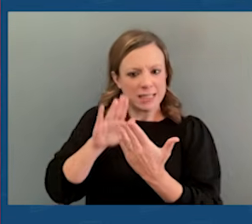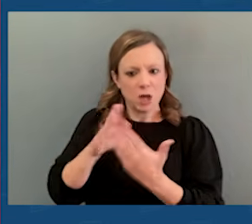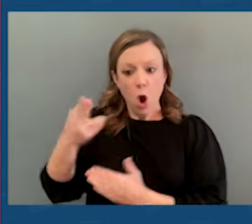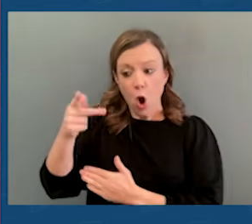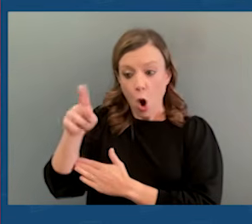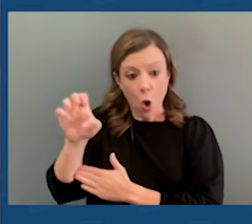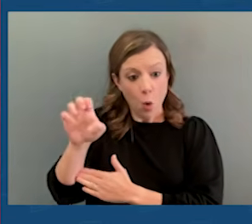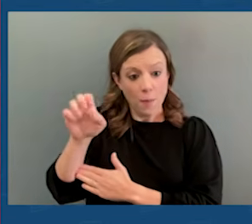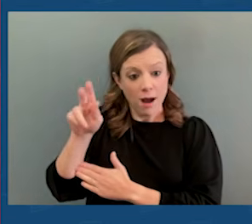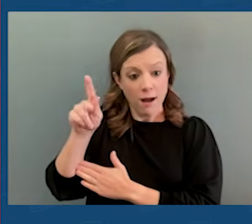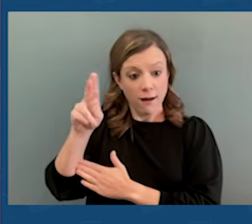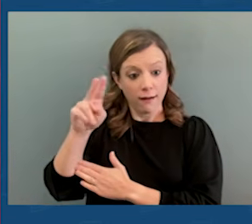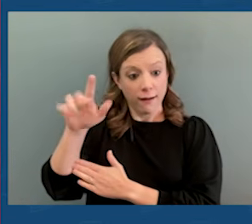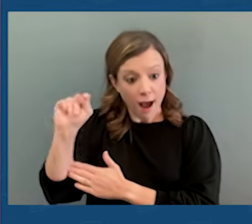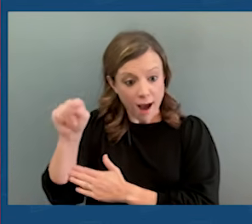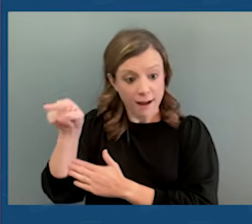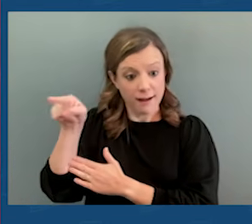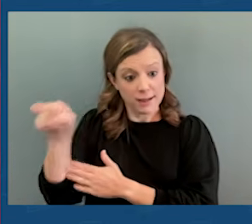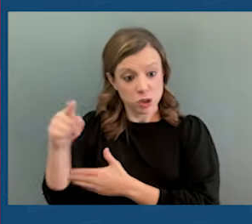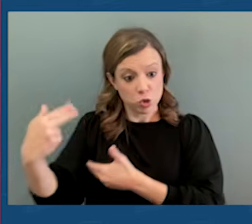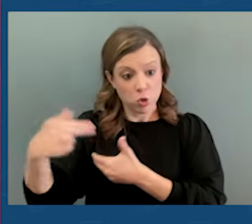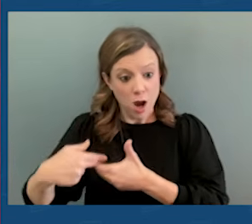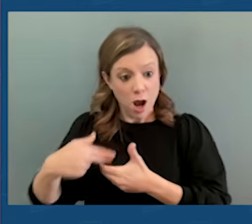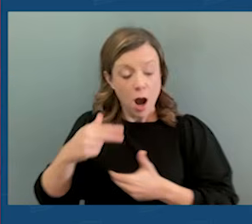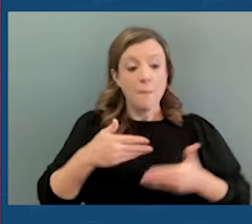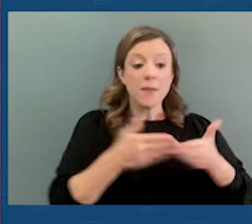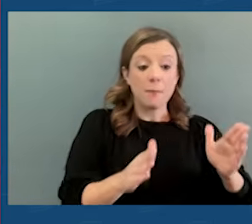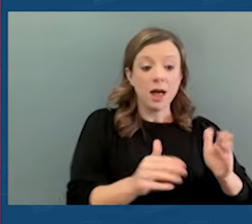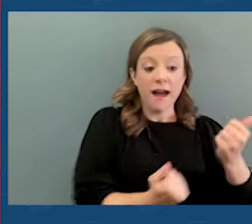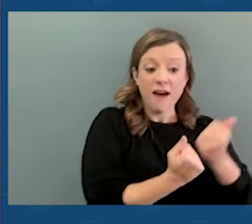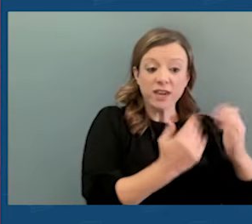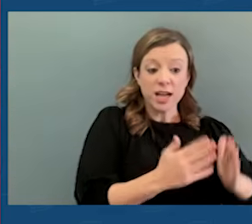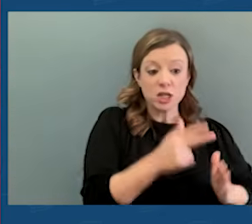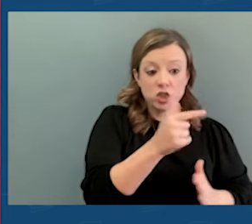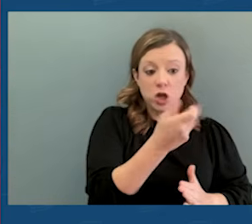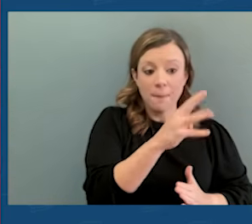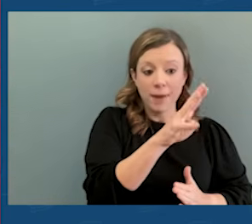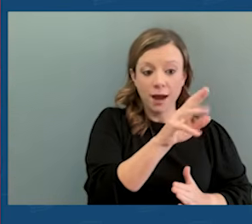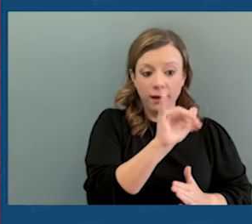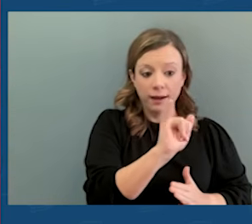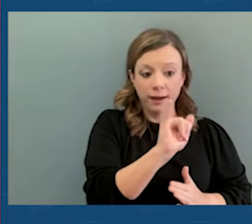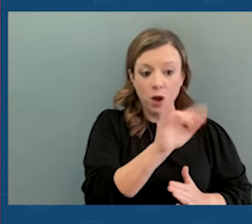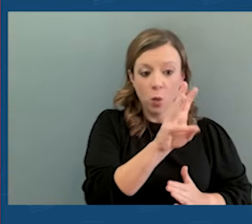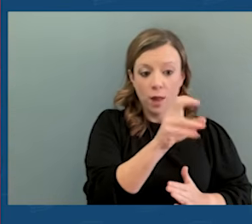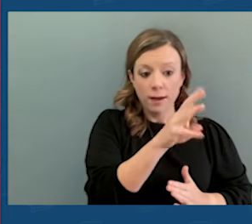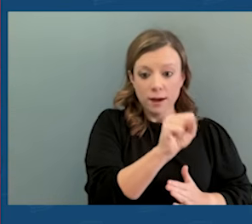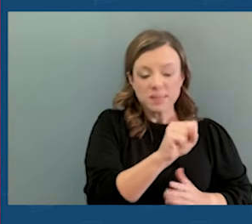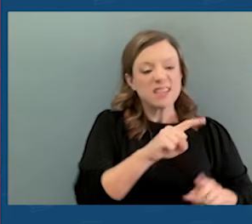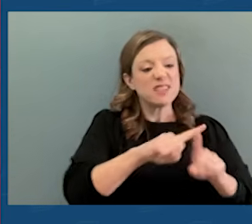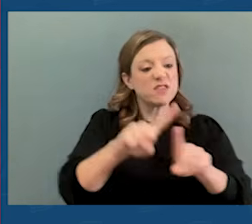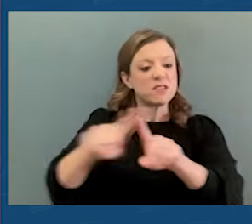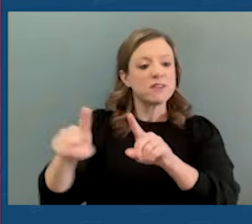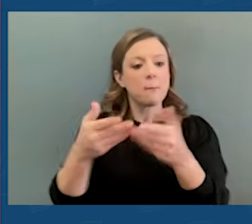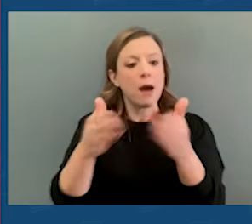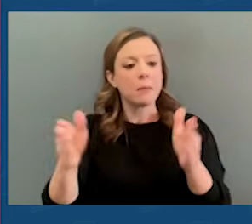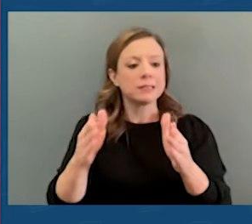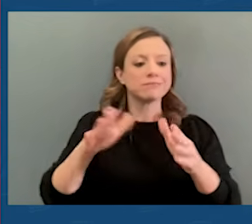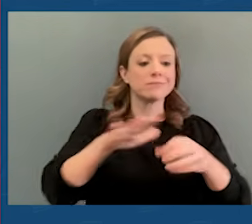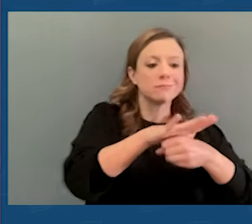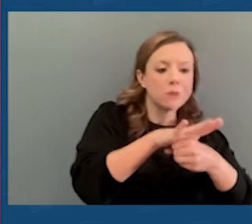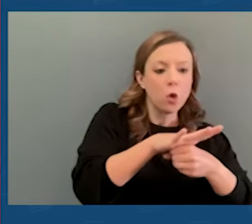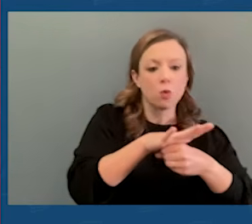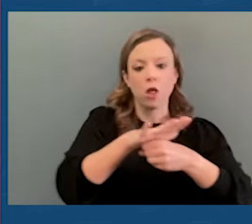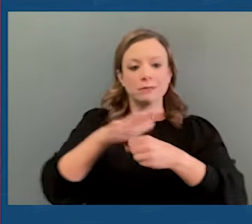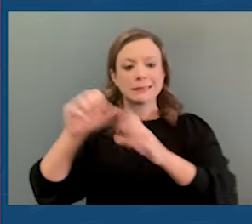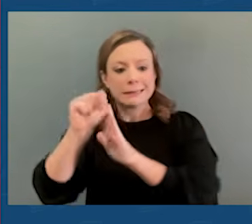us, Public Advocate Jimani Williams, and all of our elected officials in state and local government. I'm grateful for your presence here today, and